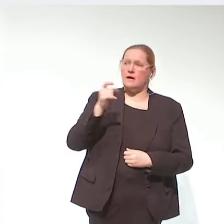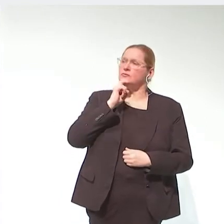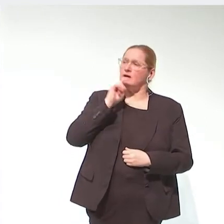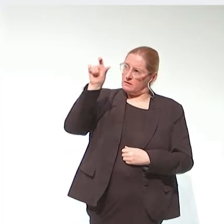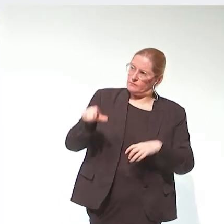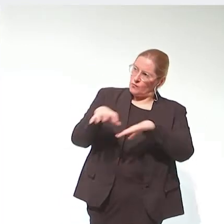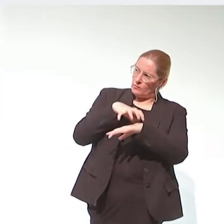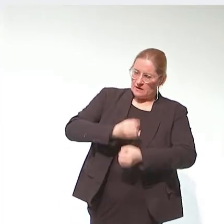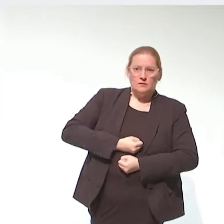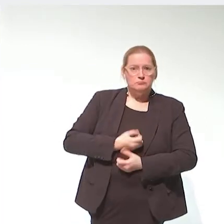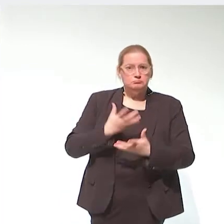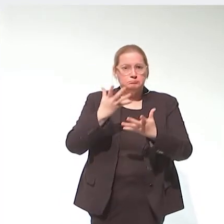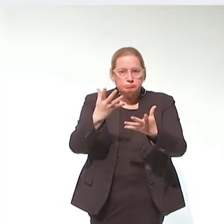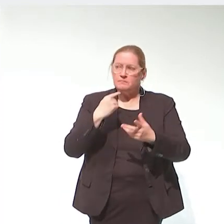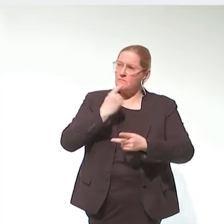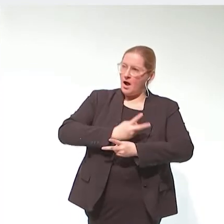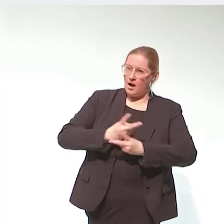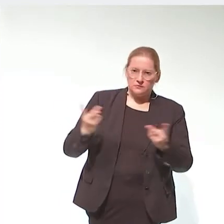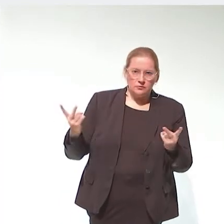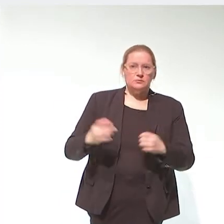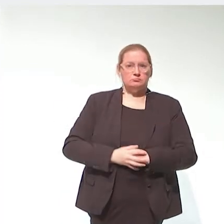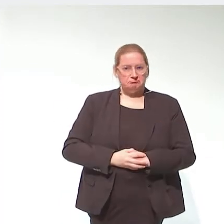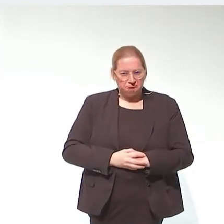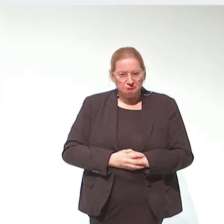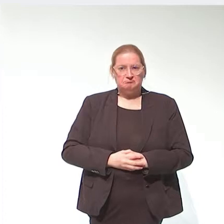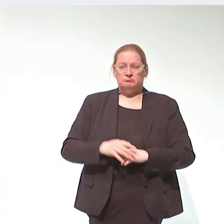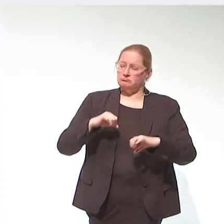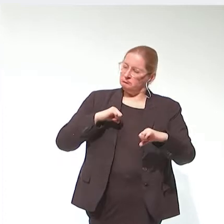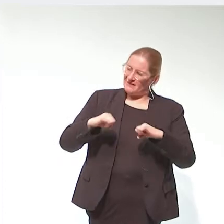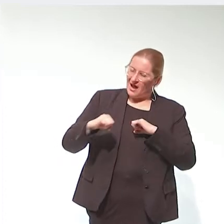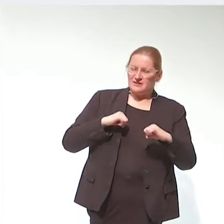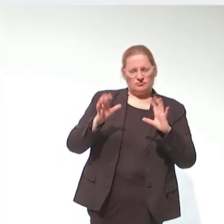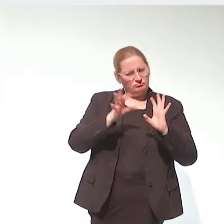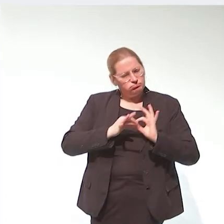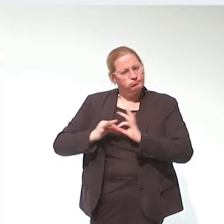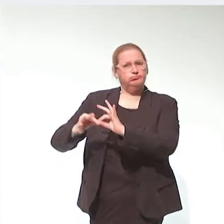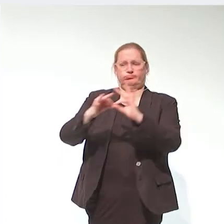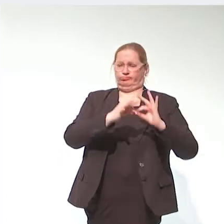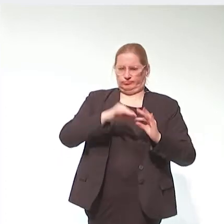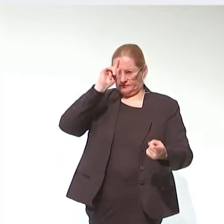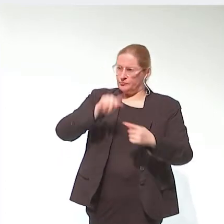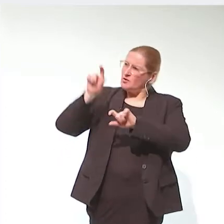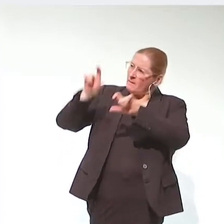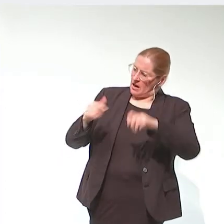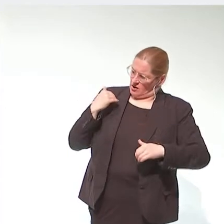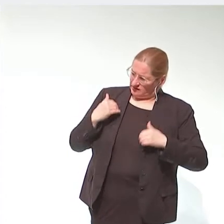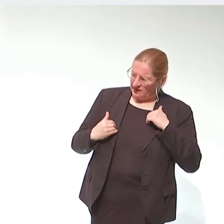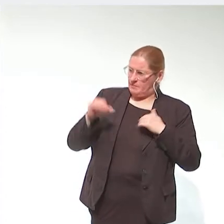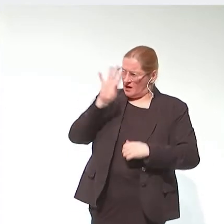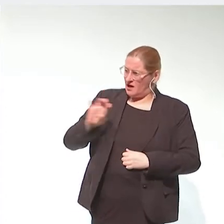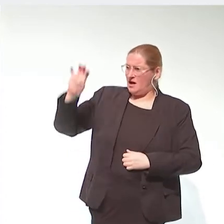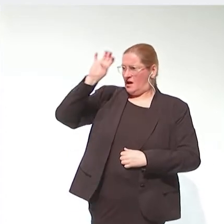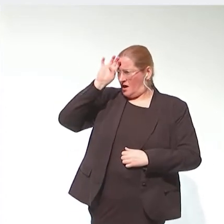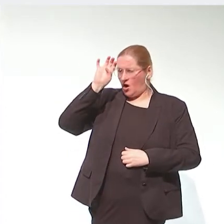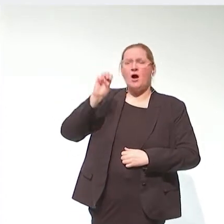for refugees in Europe called We Care. Let me quickly tell you what it is about. It is about using all the remaining